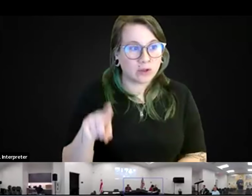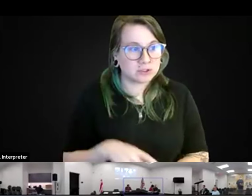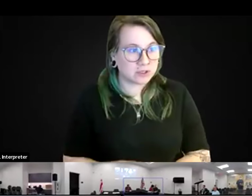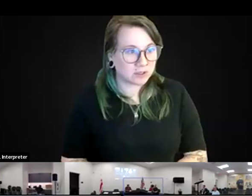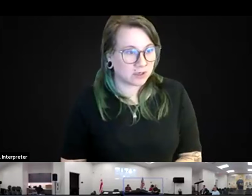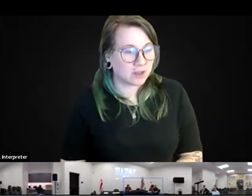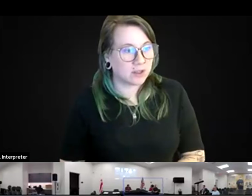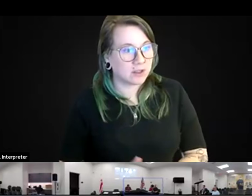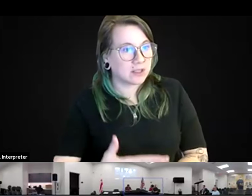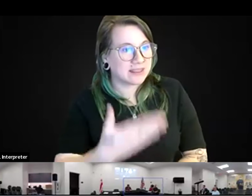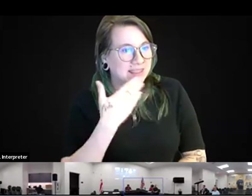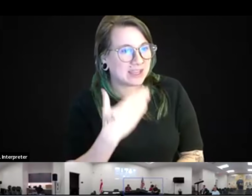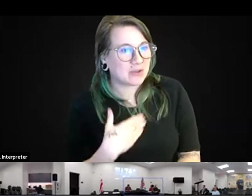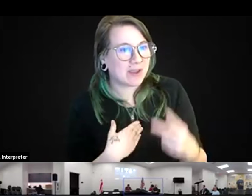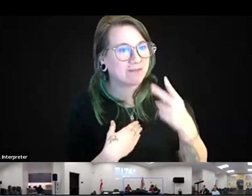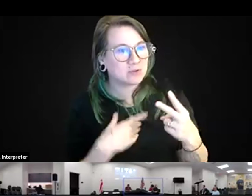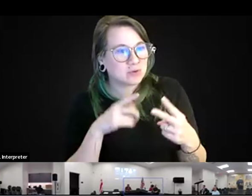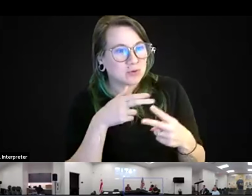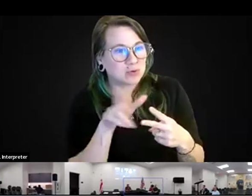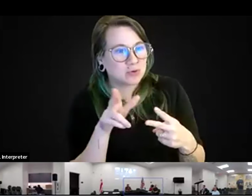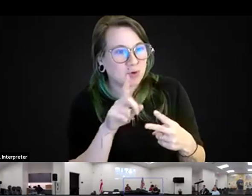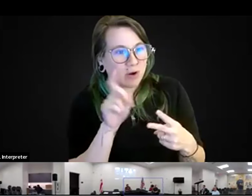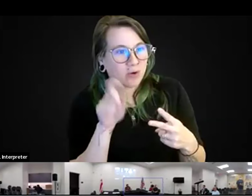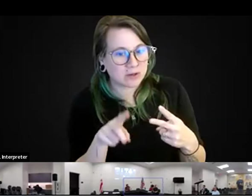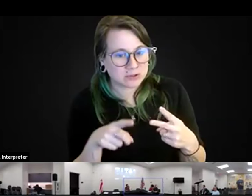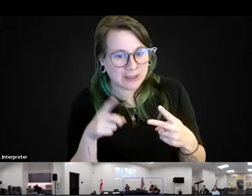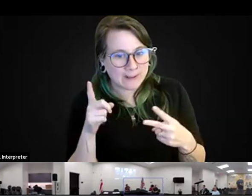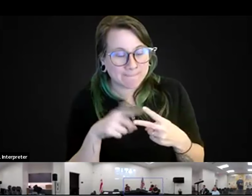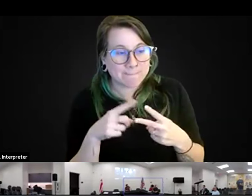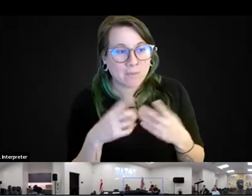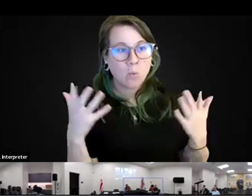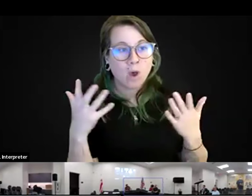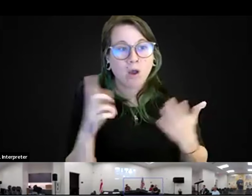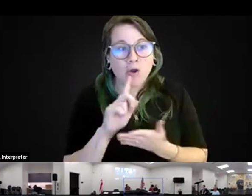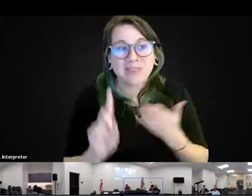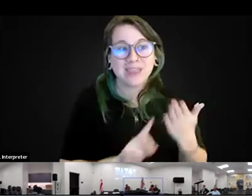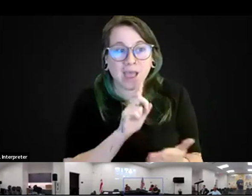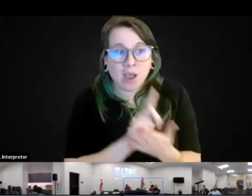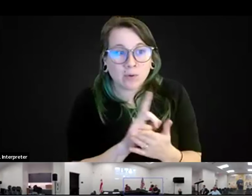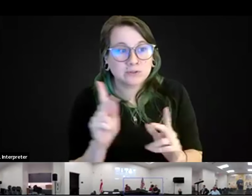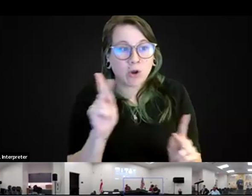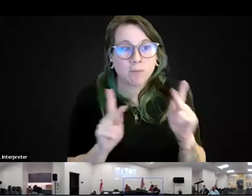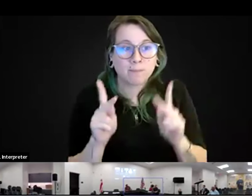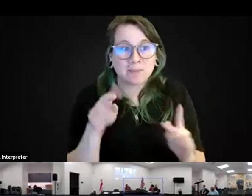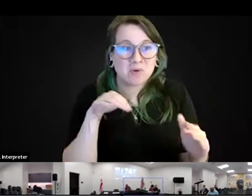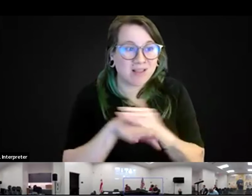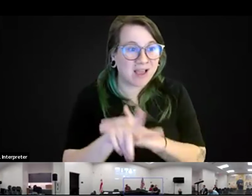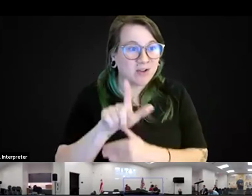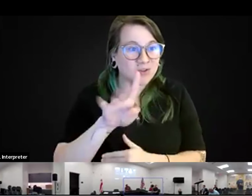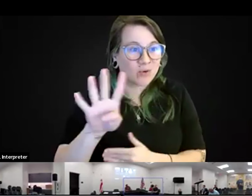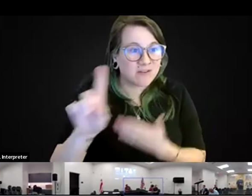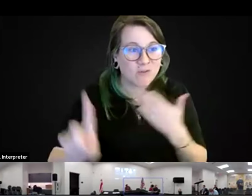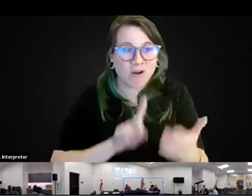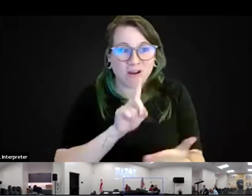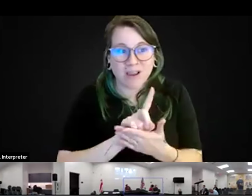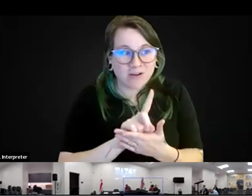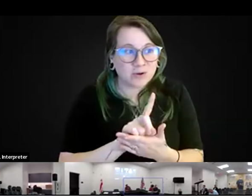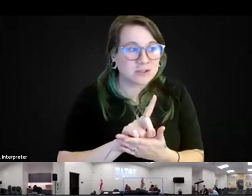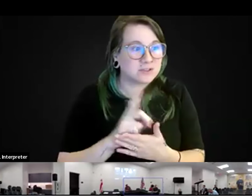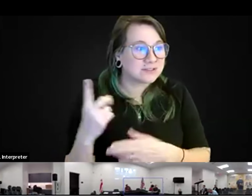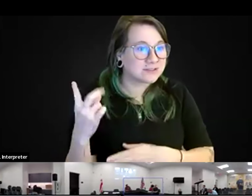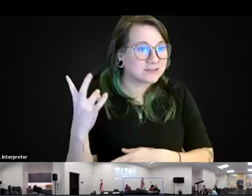have 2 short questions. One is, what are the hours? Like, are people allowed in there 24/7?